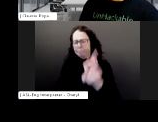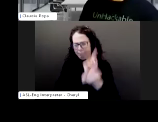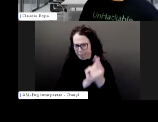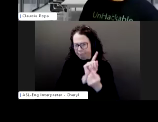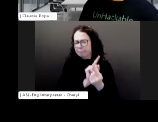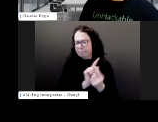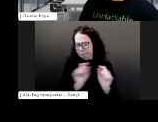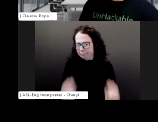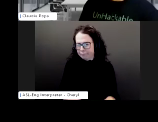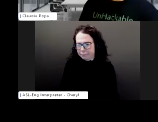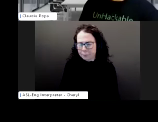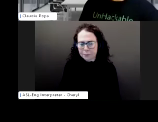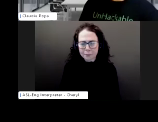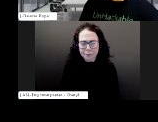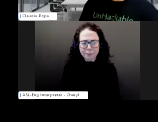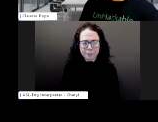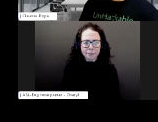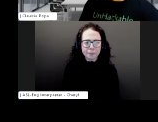conversation.